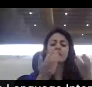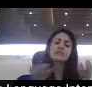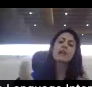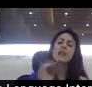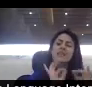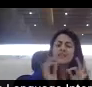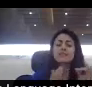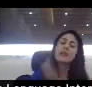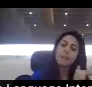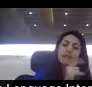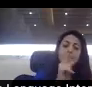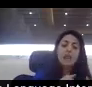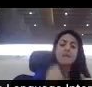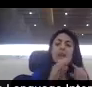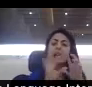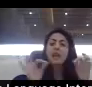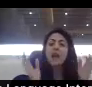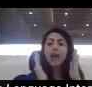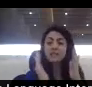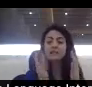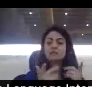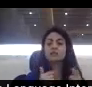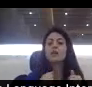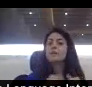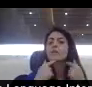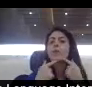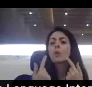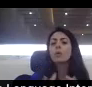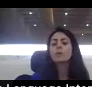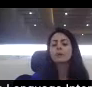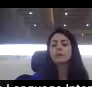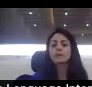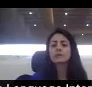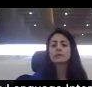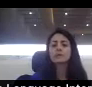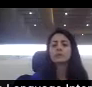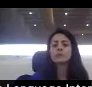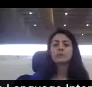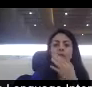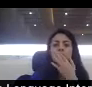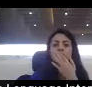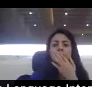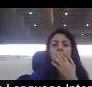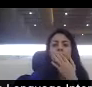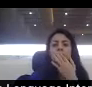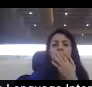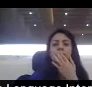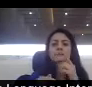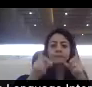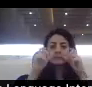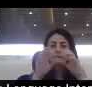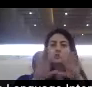region. And, the graph uses different color coding where available to differentiate between